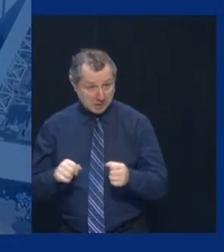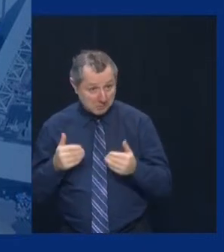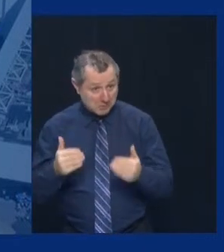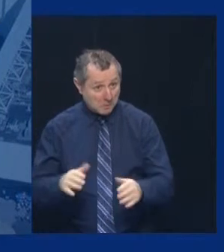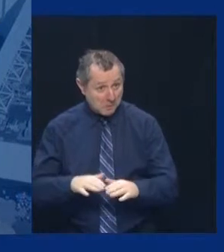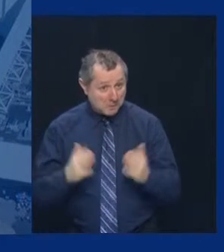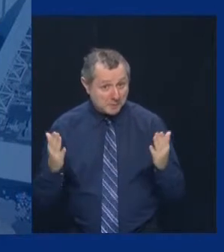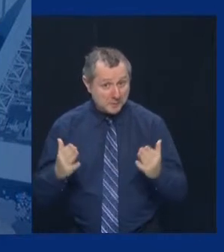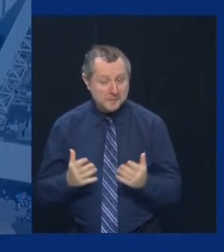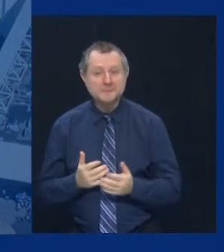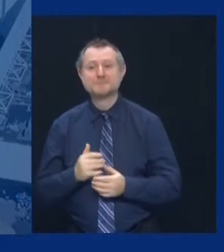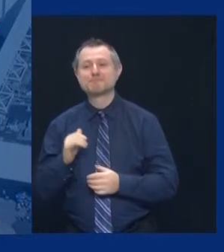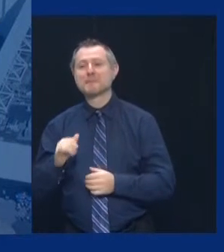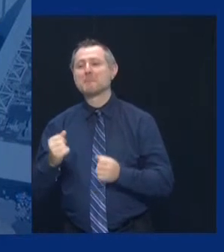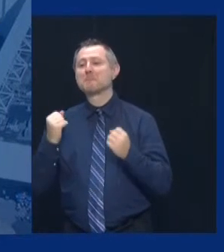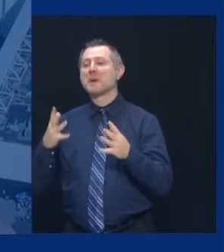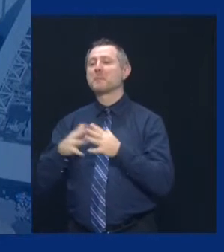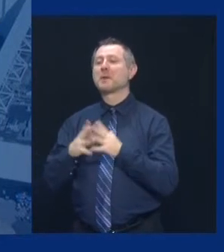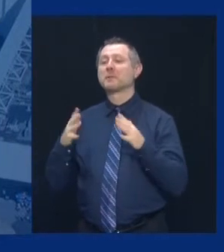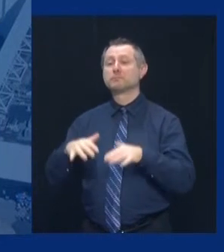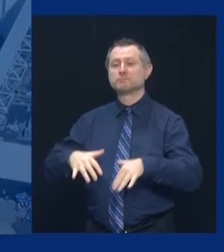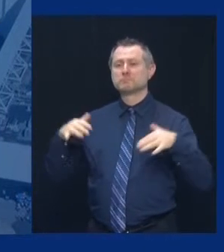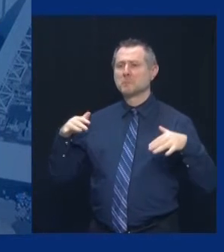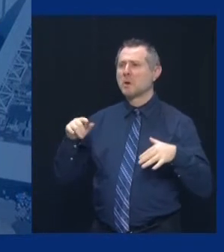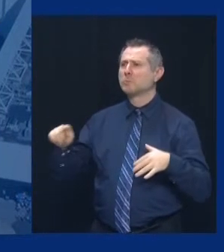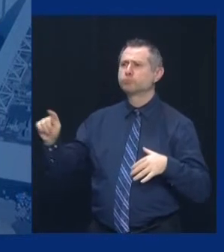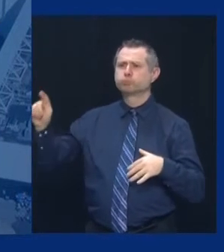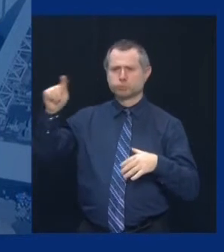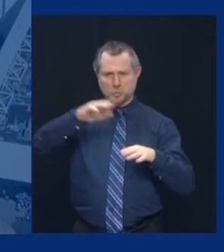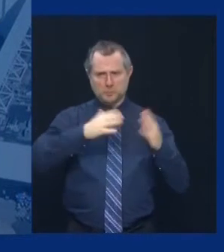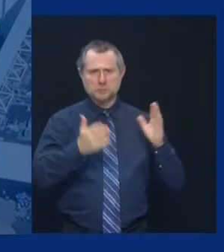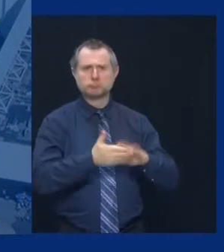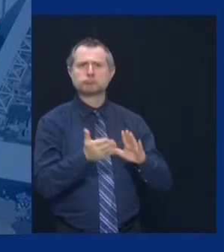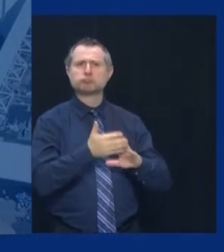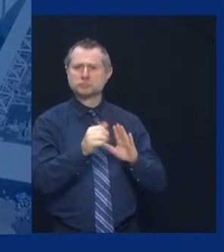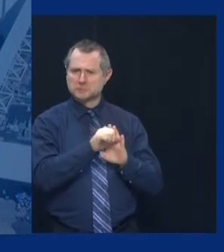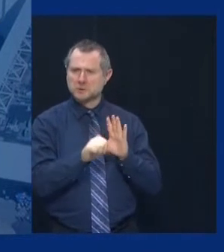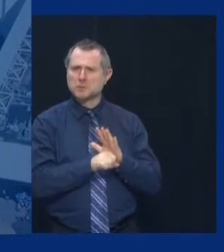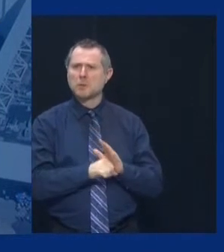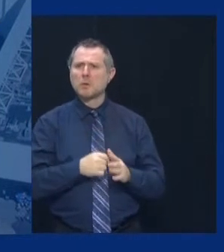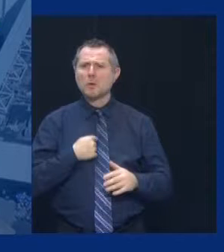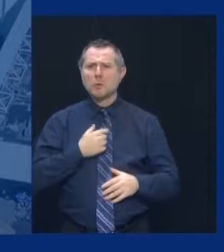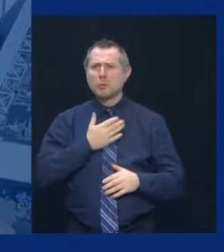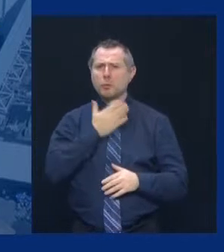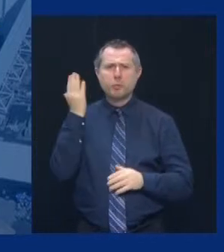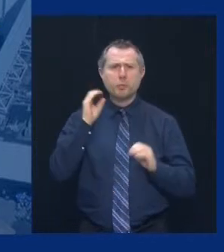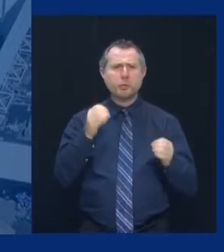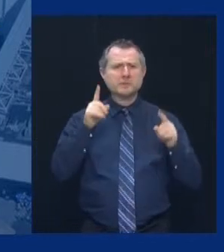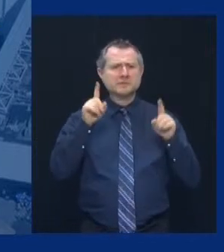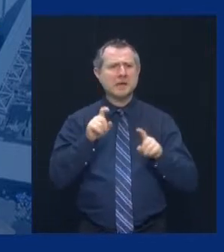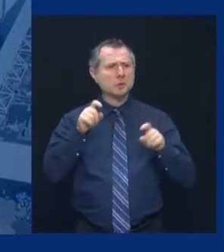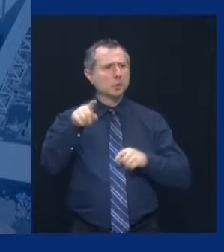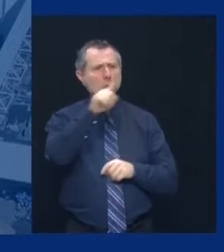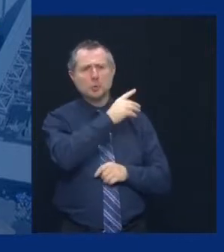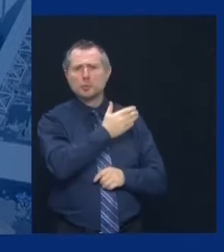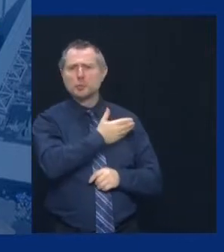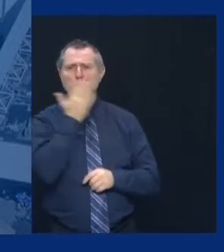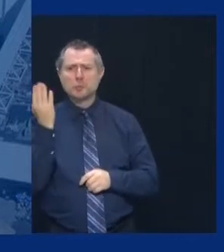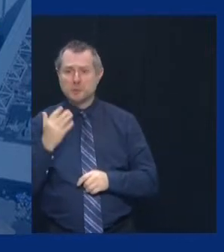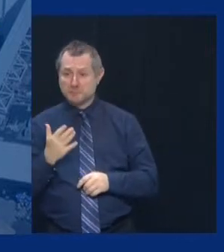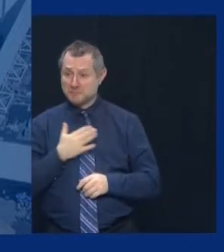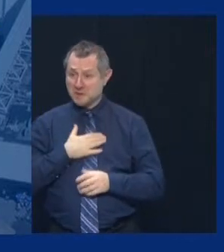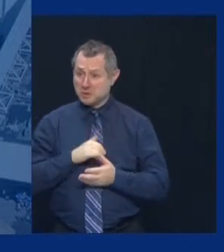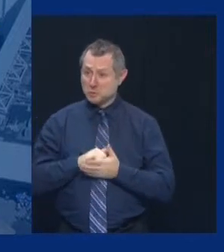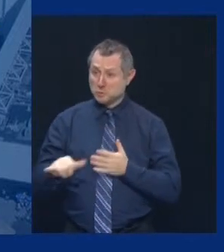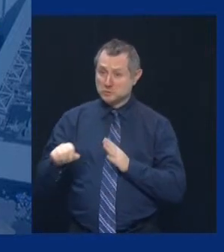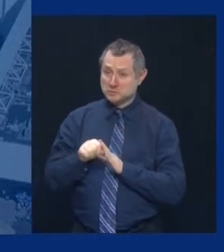open and without any testing whatsoever. But the model DOH is working on